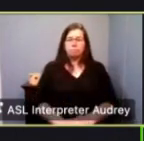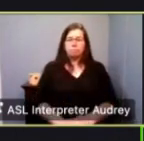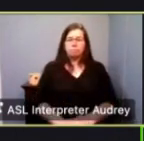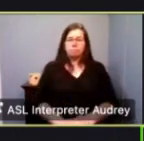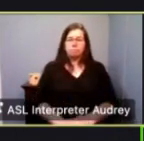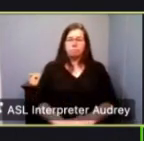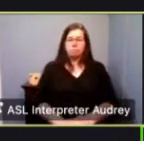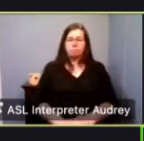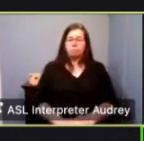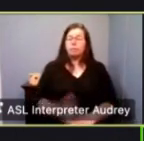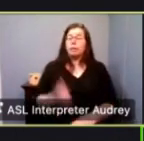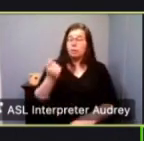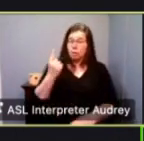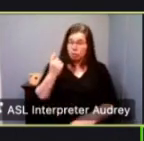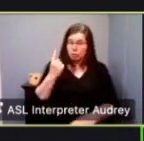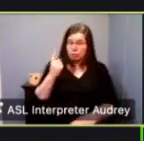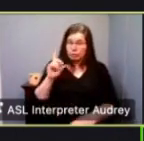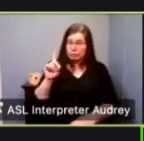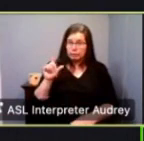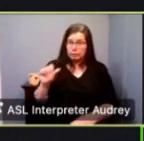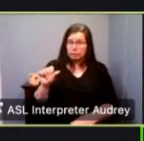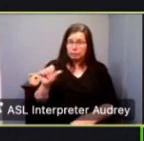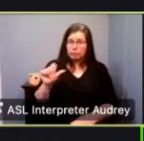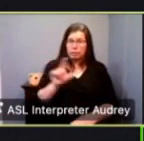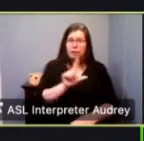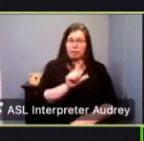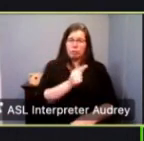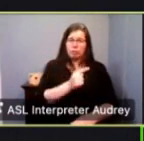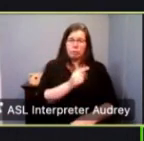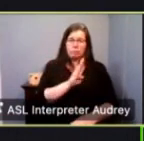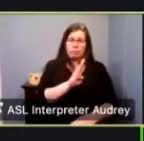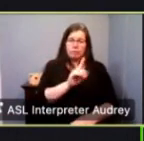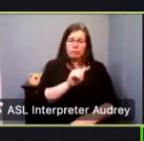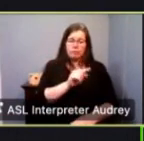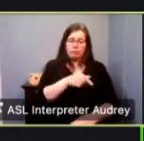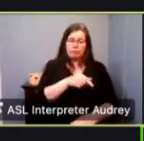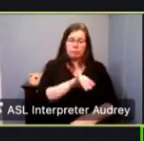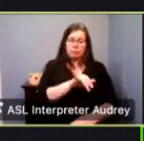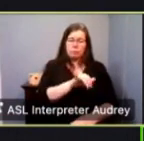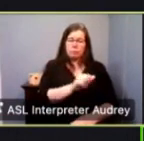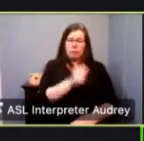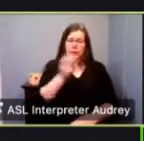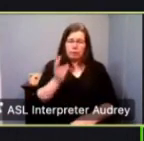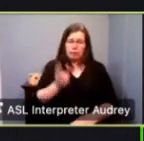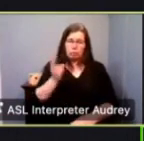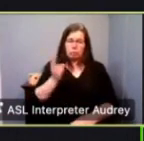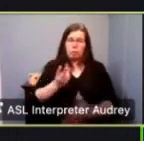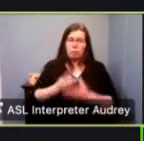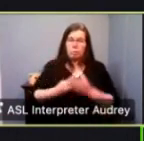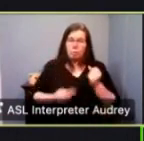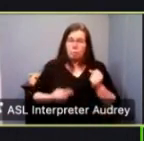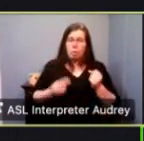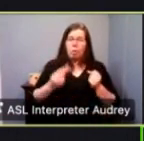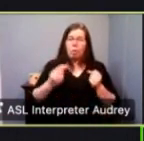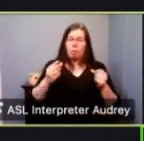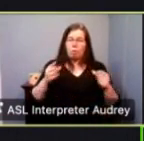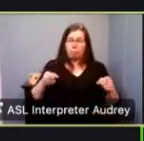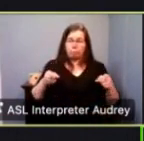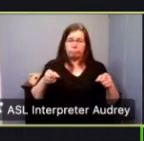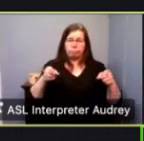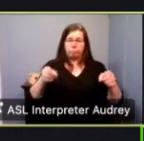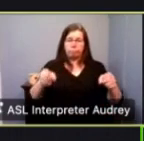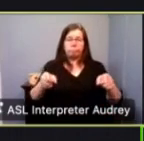please. So understanding disability and LGBTQIA history, both the disability and the LGBTQIA